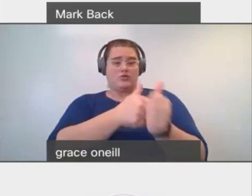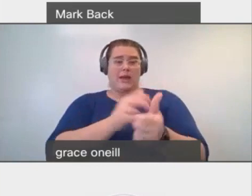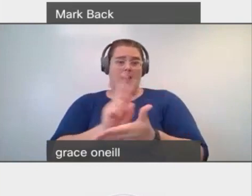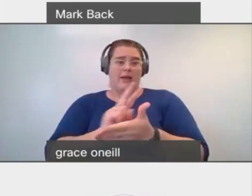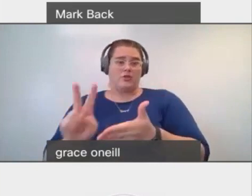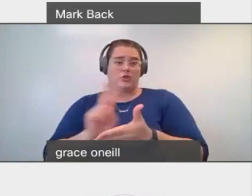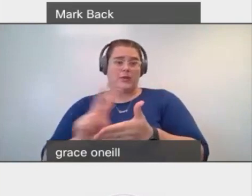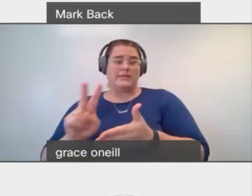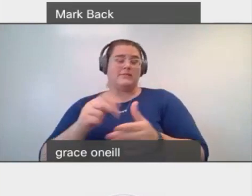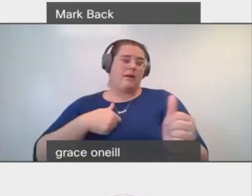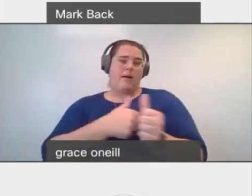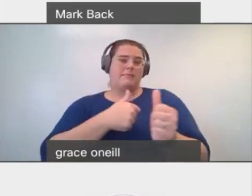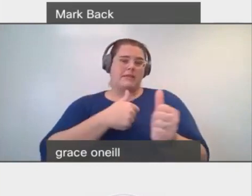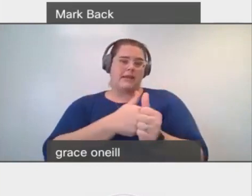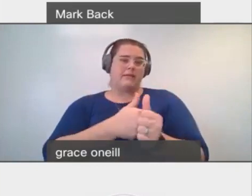updated.